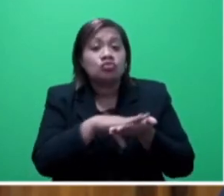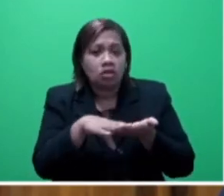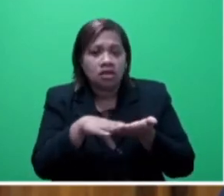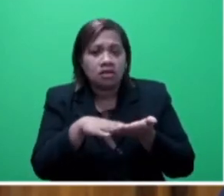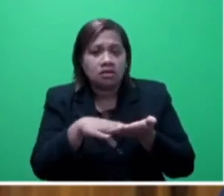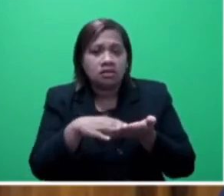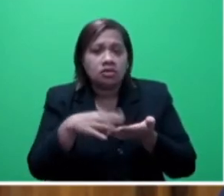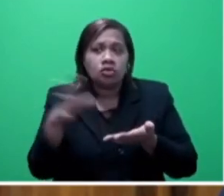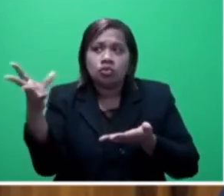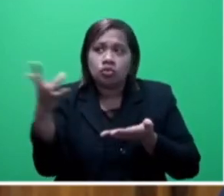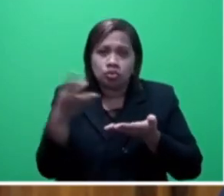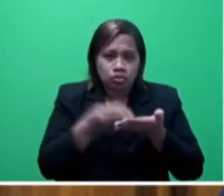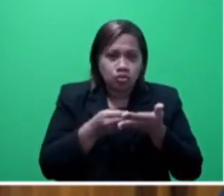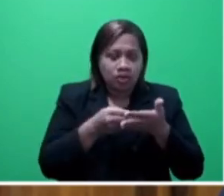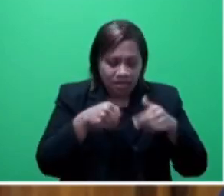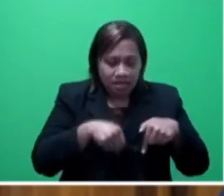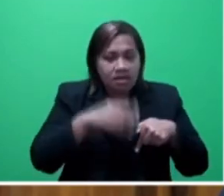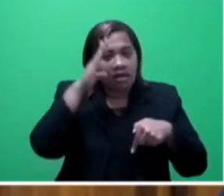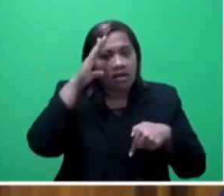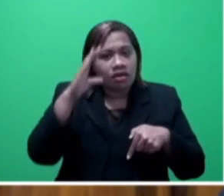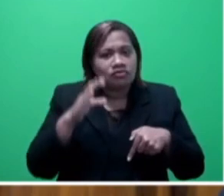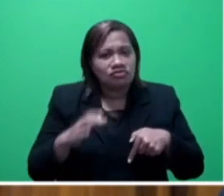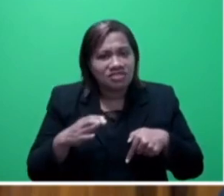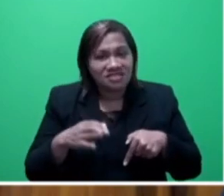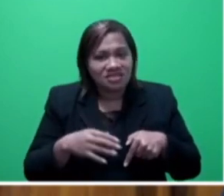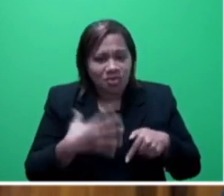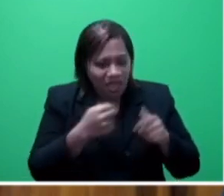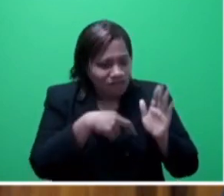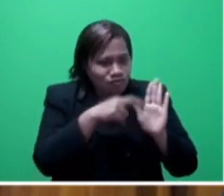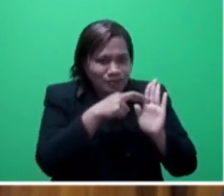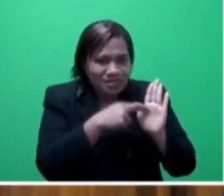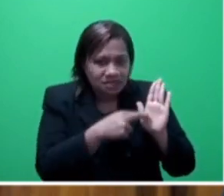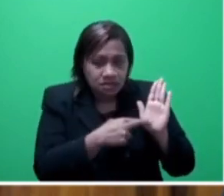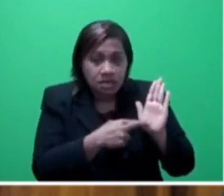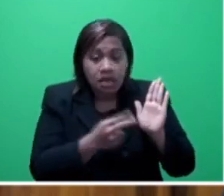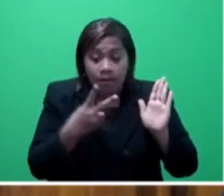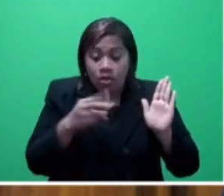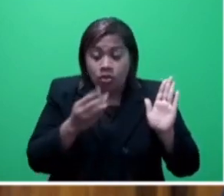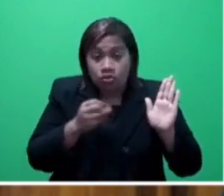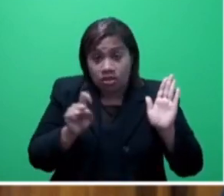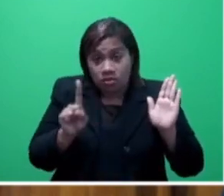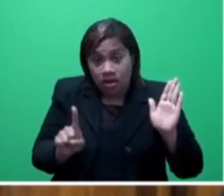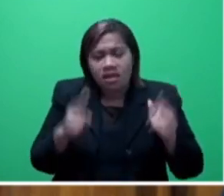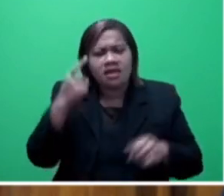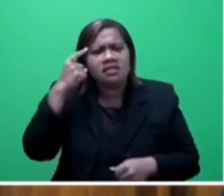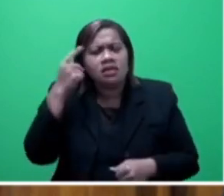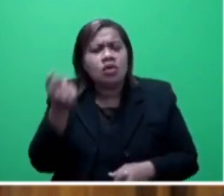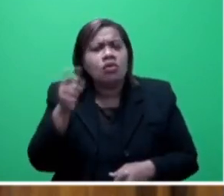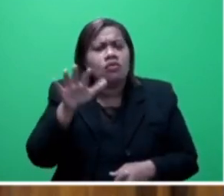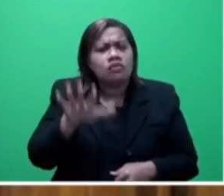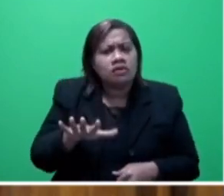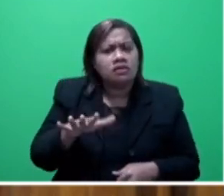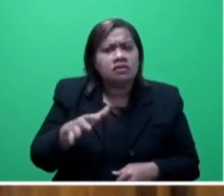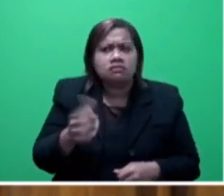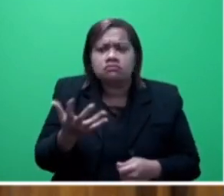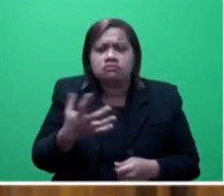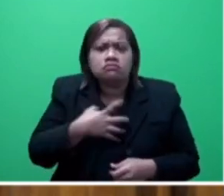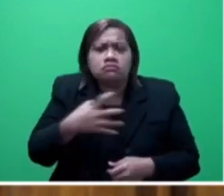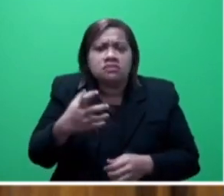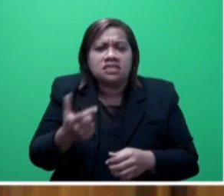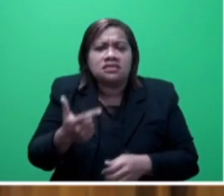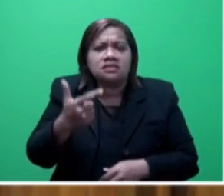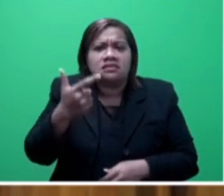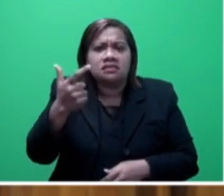country through remittances. And for 2021, I think it's already gone over 700